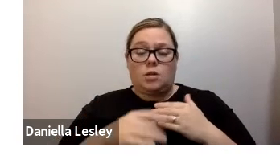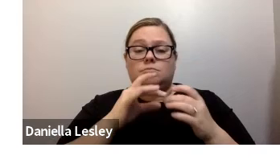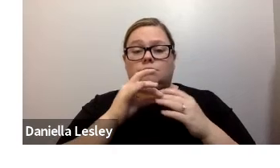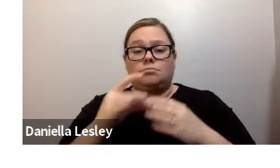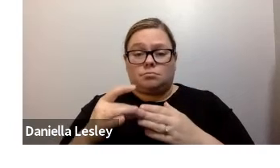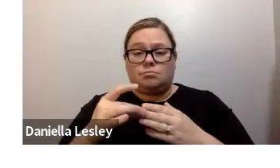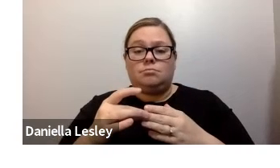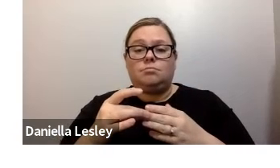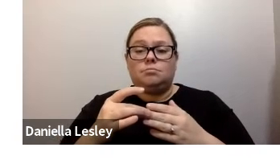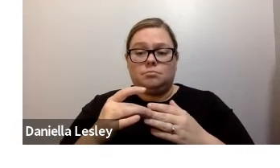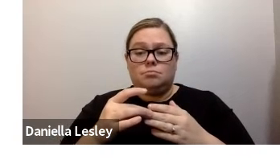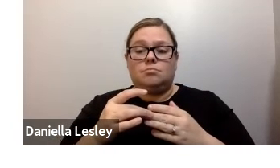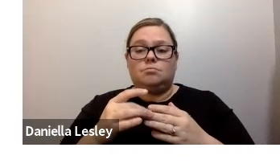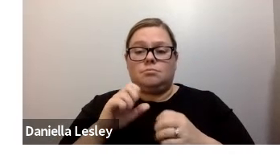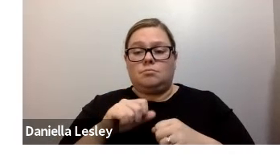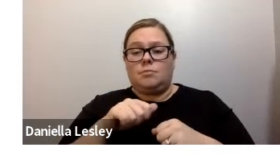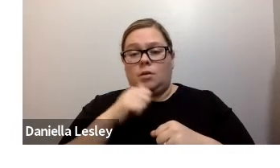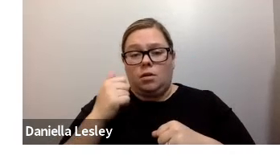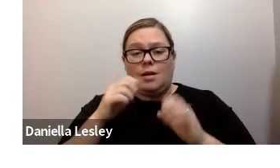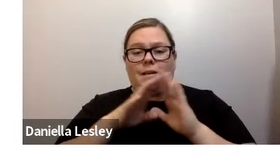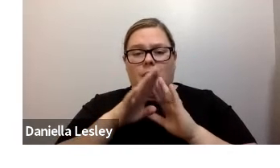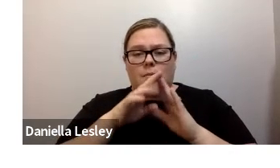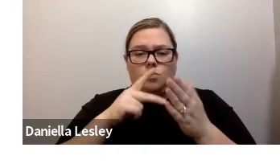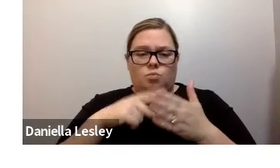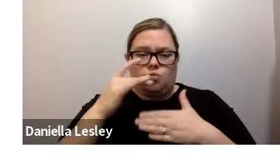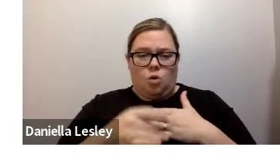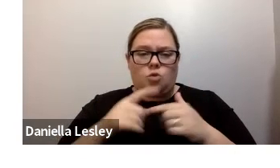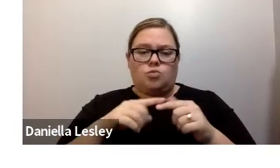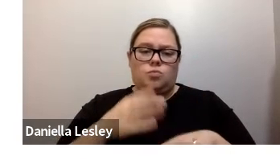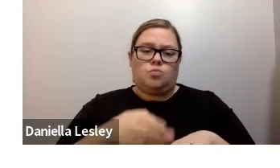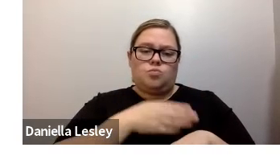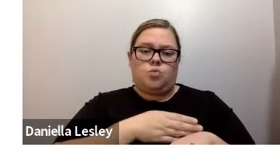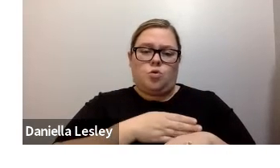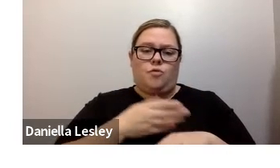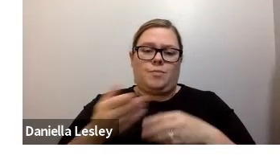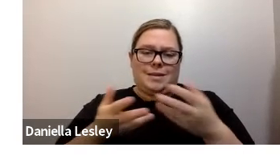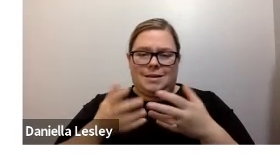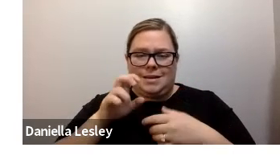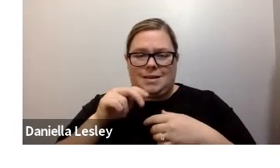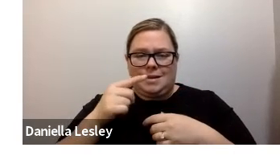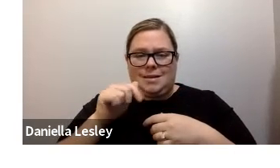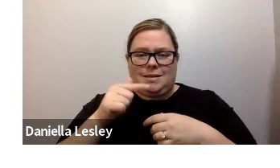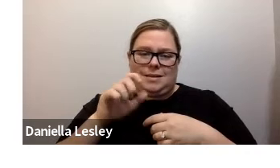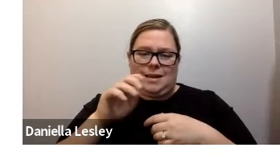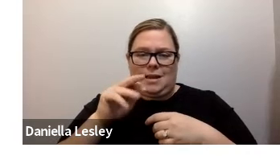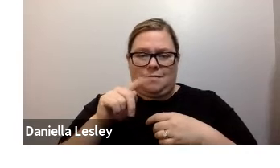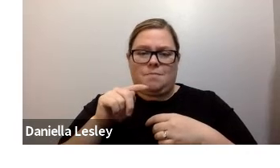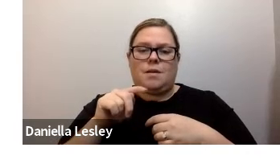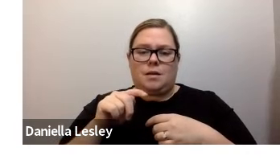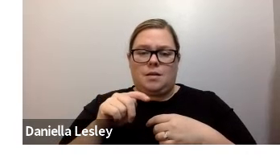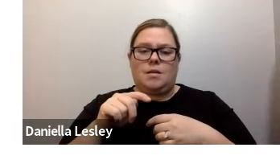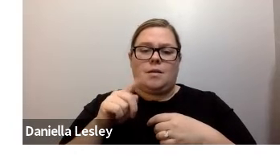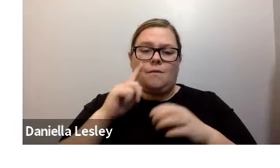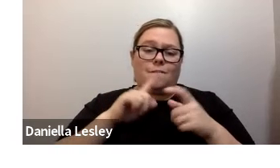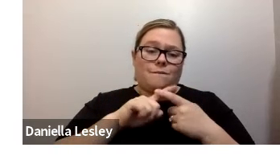a field-initiated project, a development project, to improve engagement of these types of interventions with friends or family